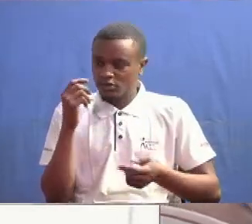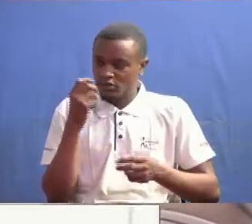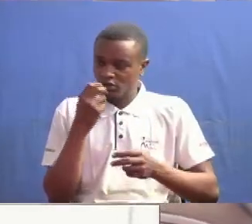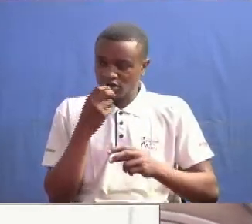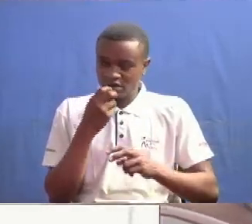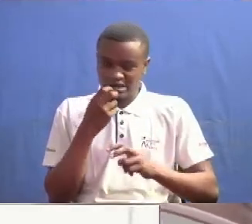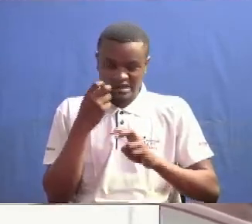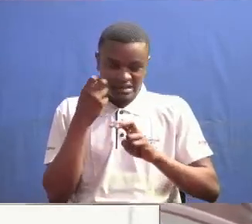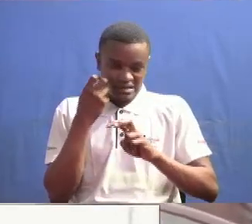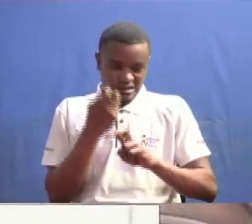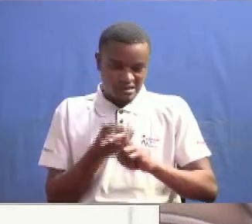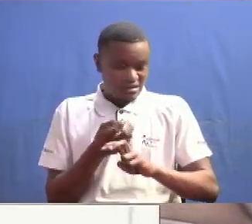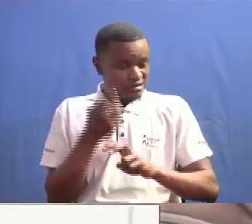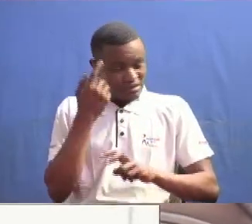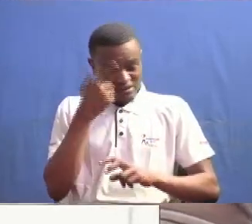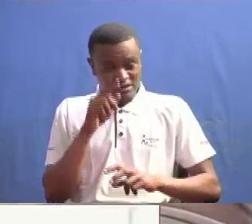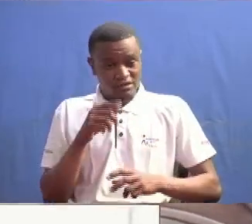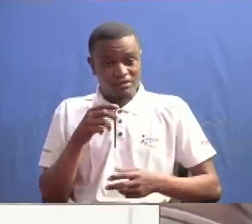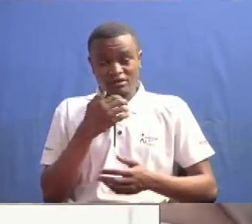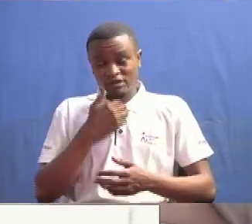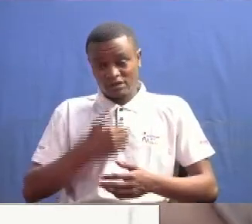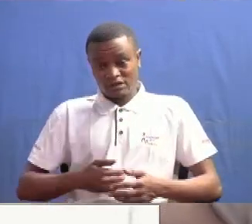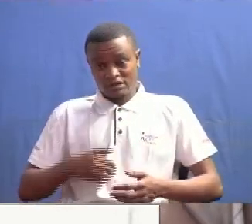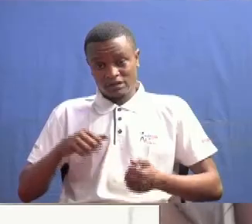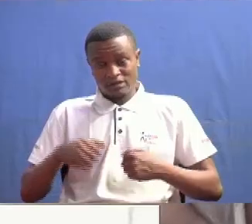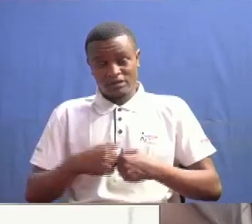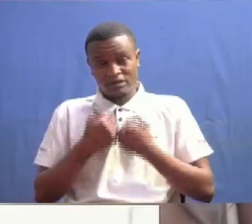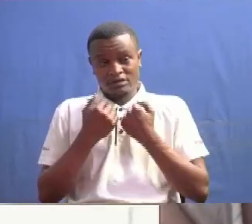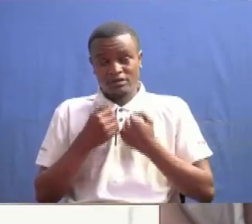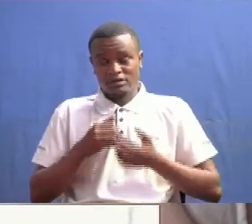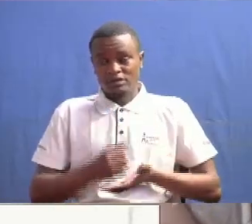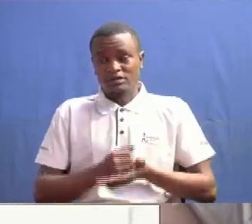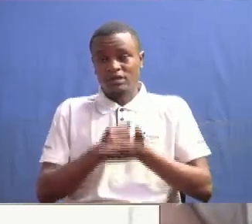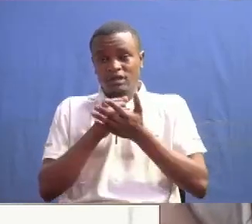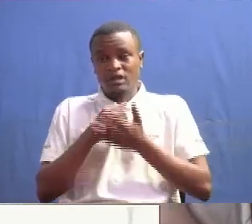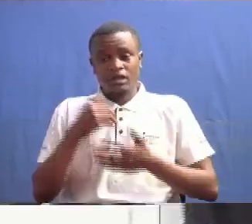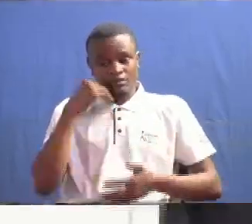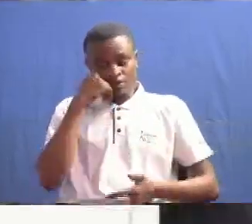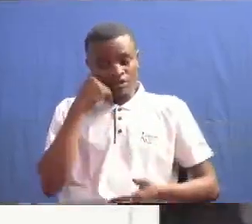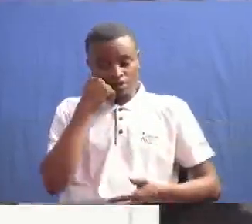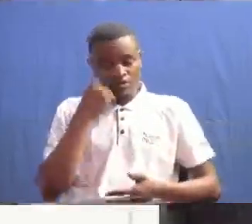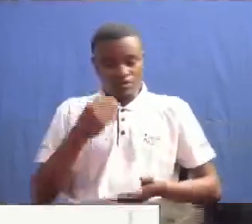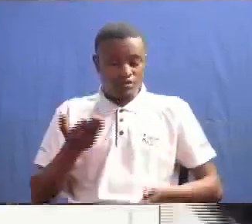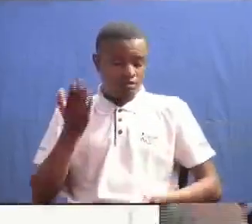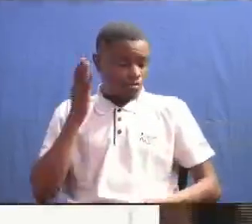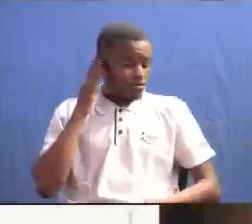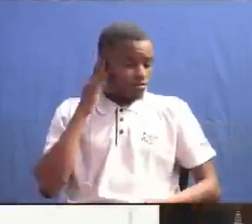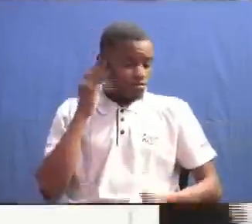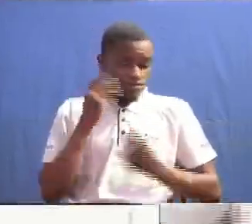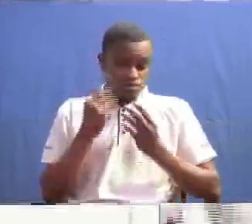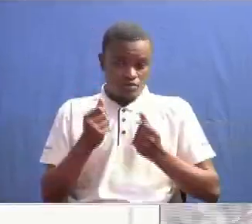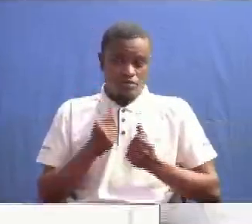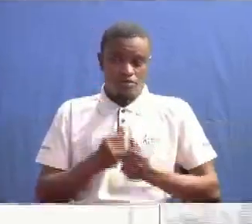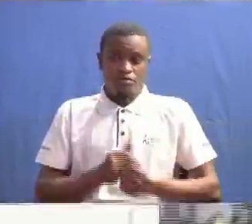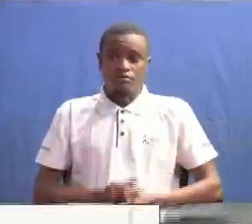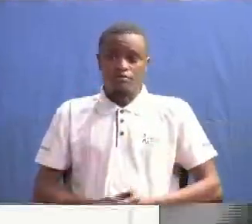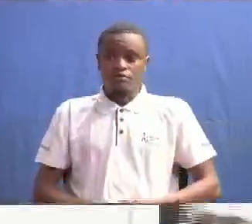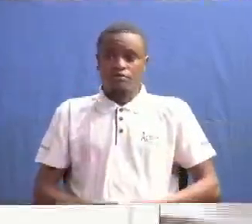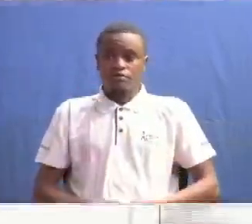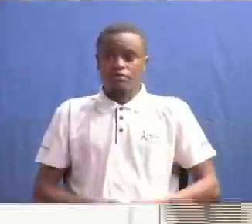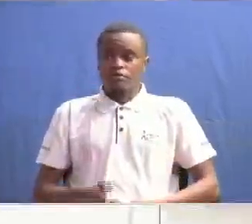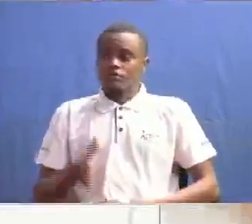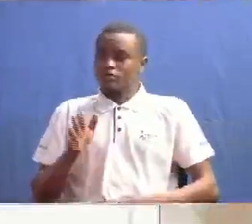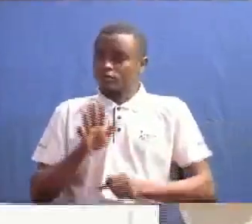what you do for those patients, and it helps them to restore their hearing. Globally, hearing loss affects